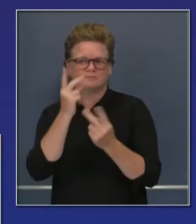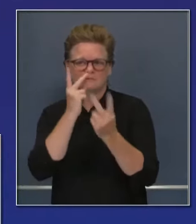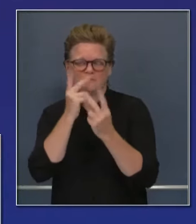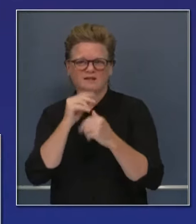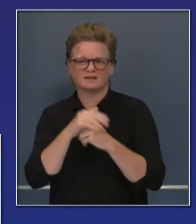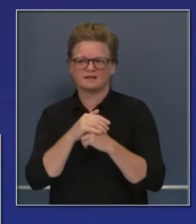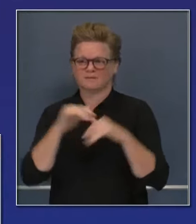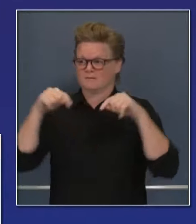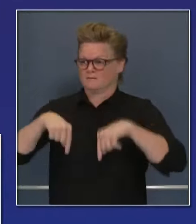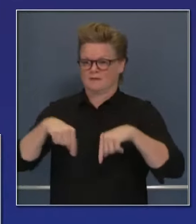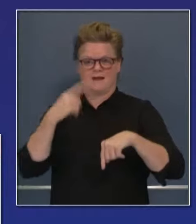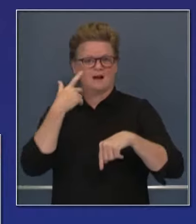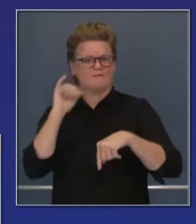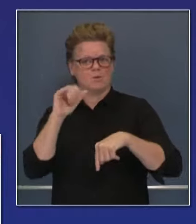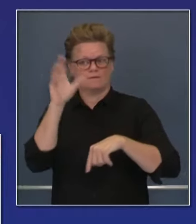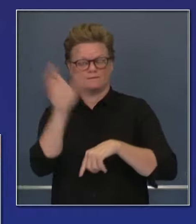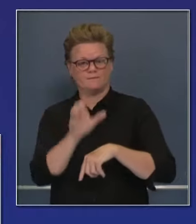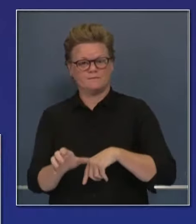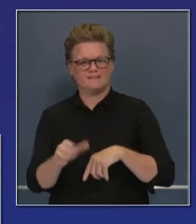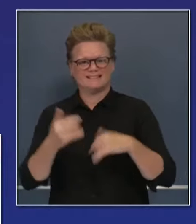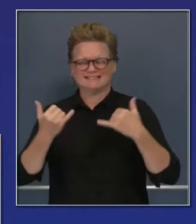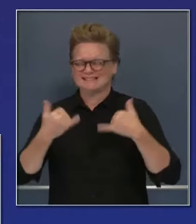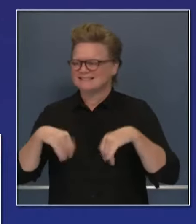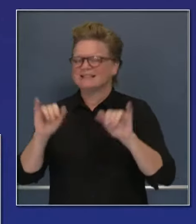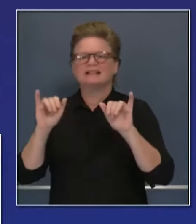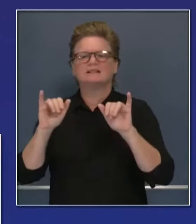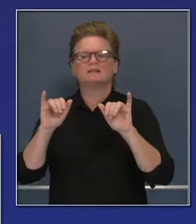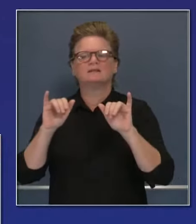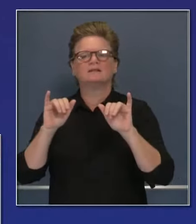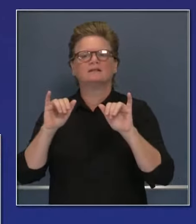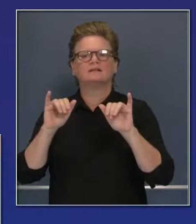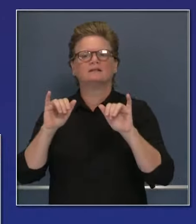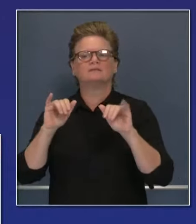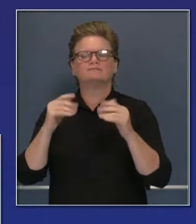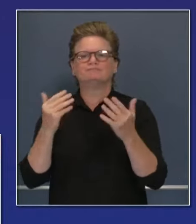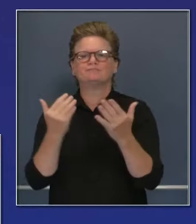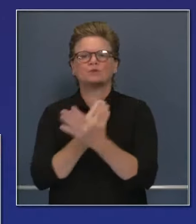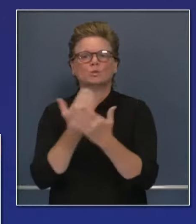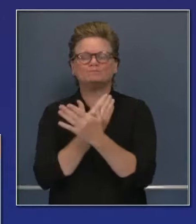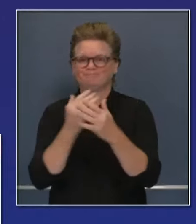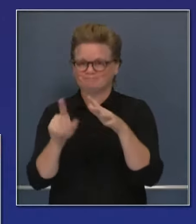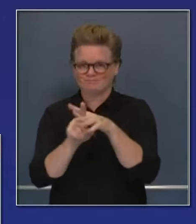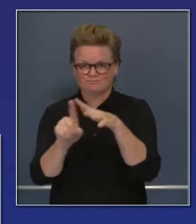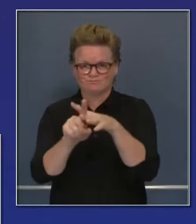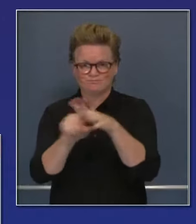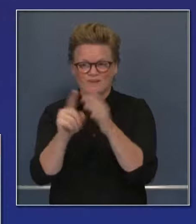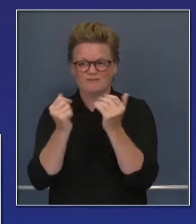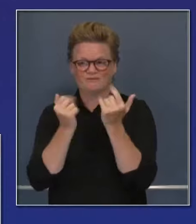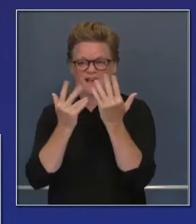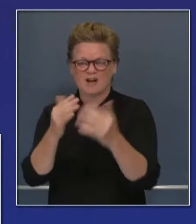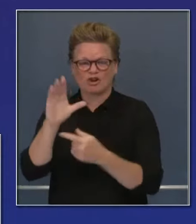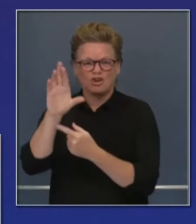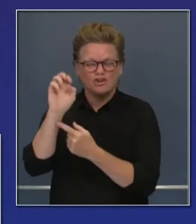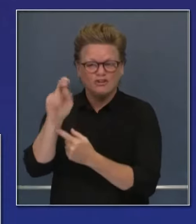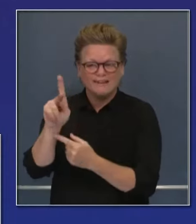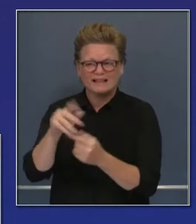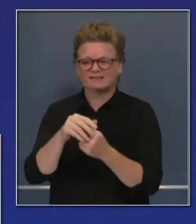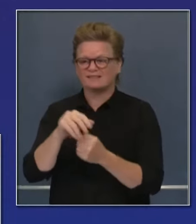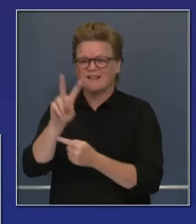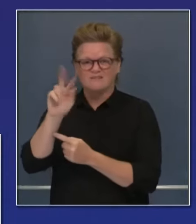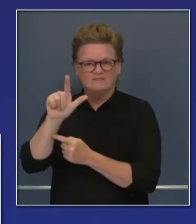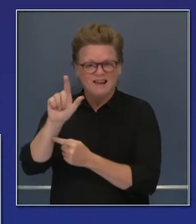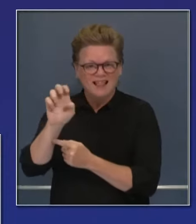we continue to fight additional new active fires, Creek Fire being one of them, the Valley Fire now in